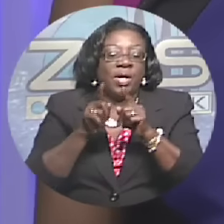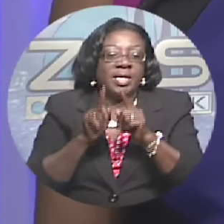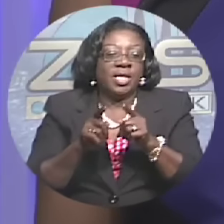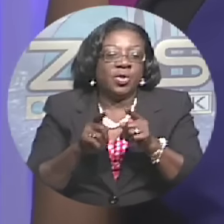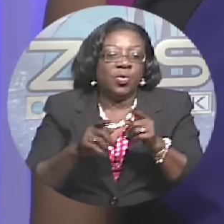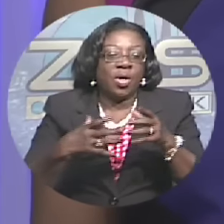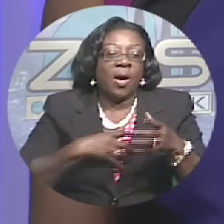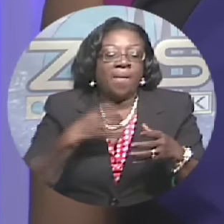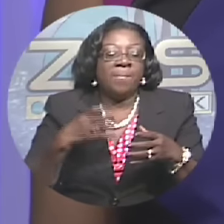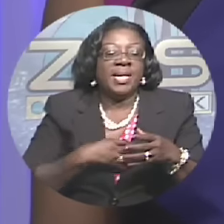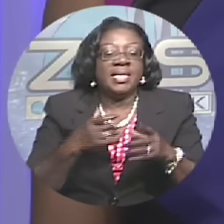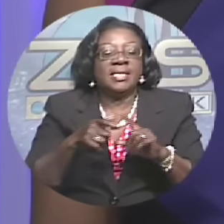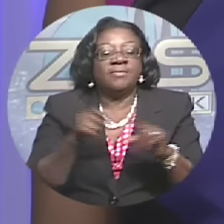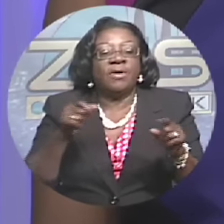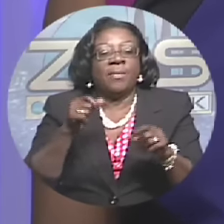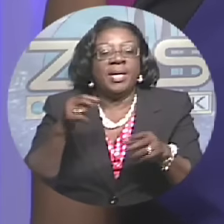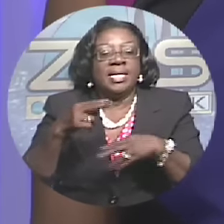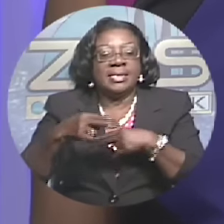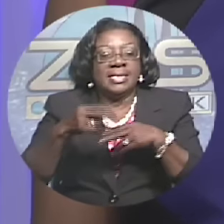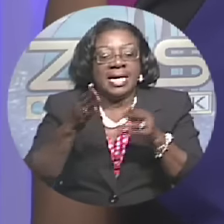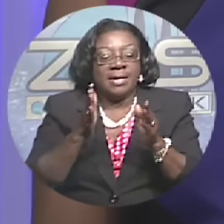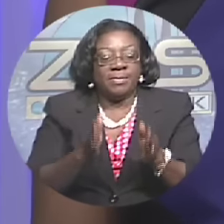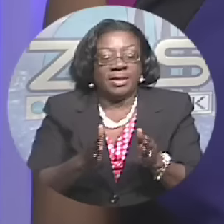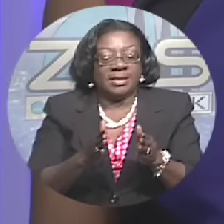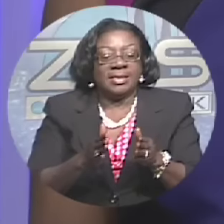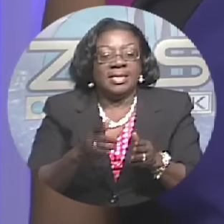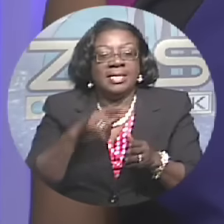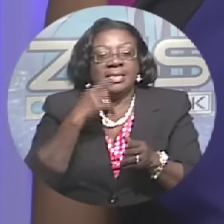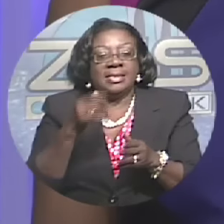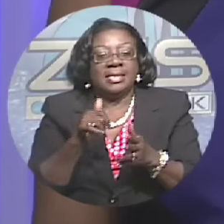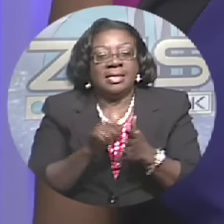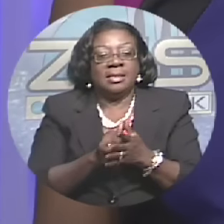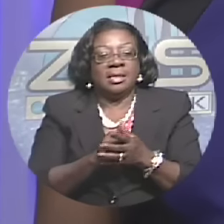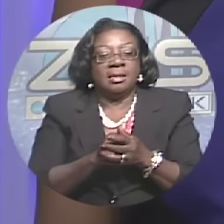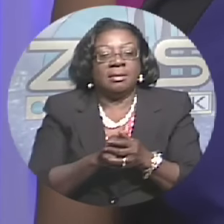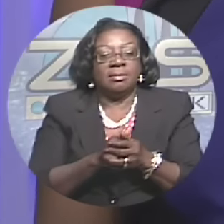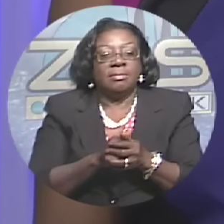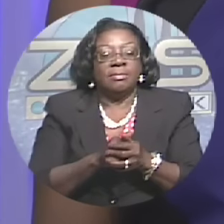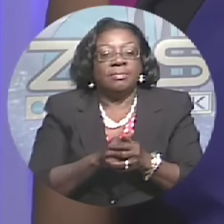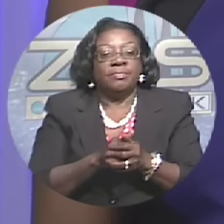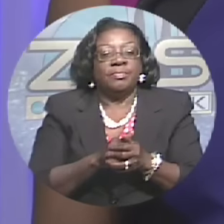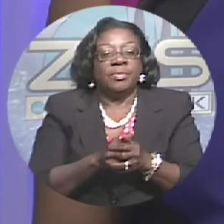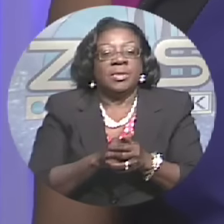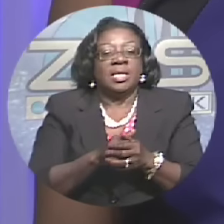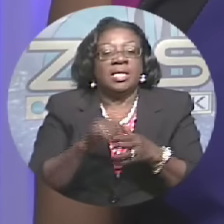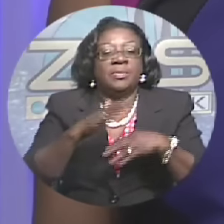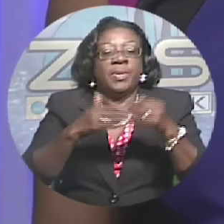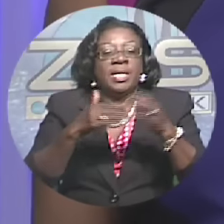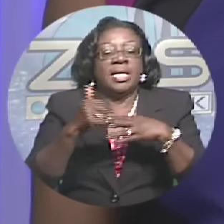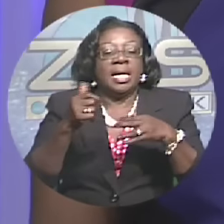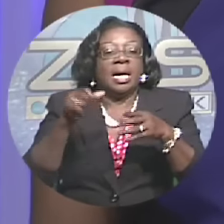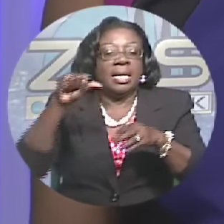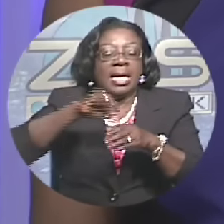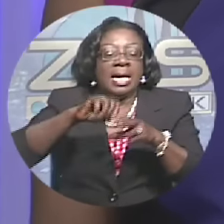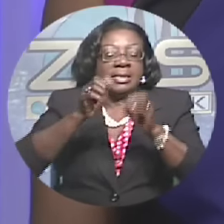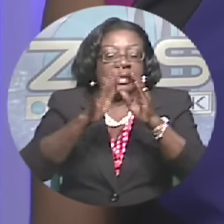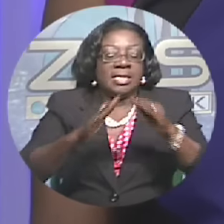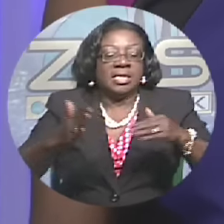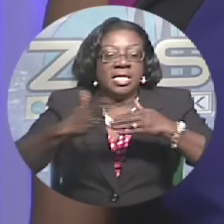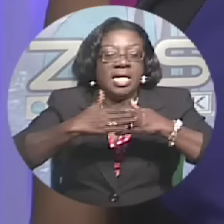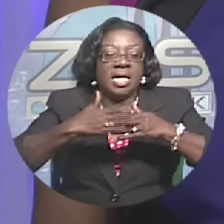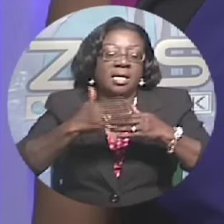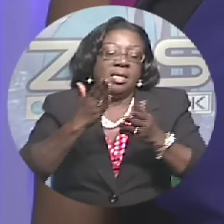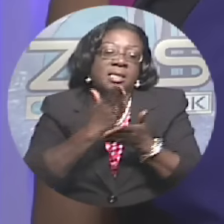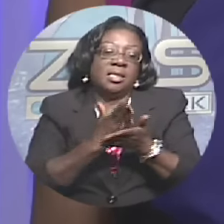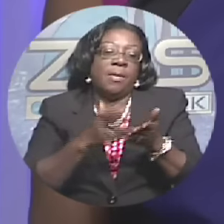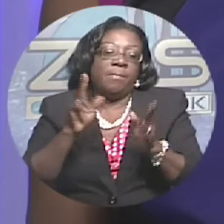his neighbors concerning the development of a gas station just feet from their home. Our Jared Higgs has been following this developing story